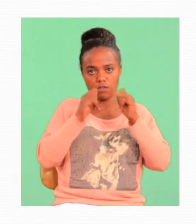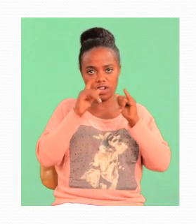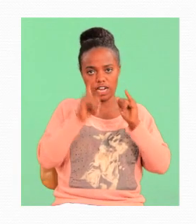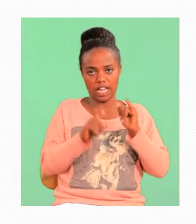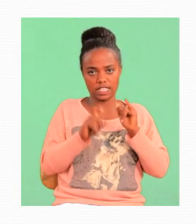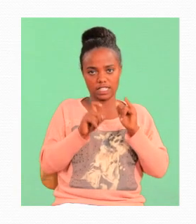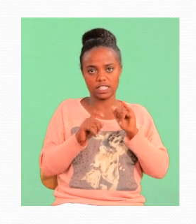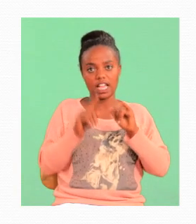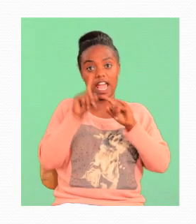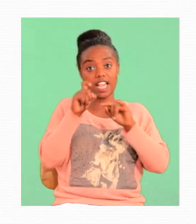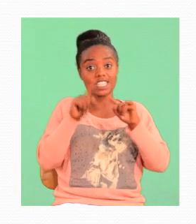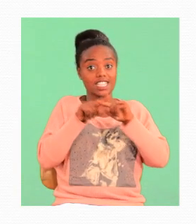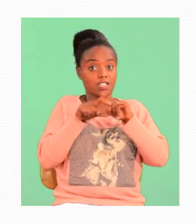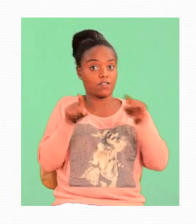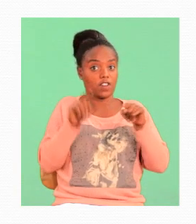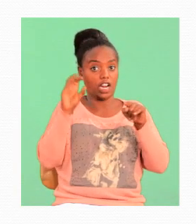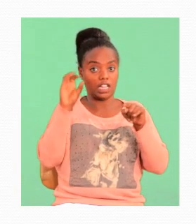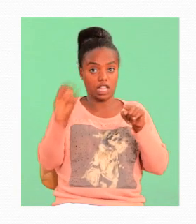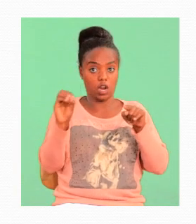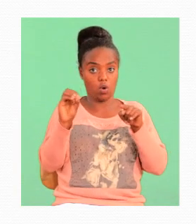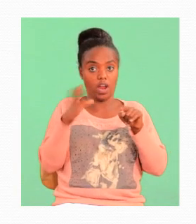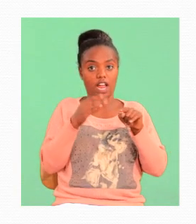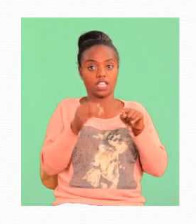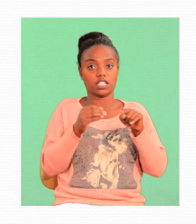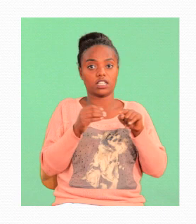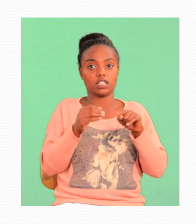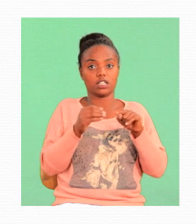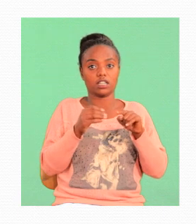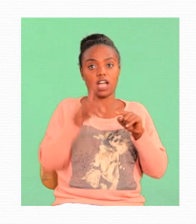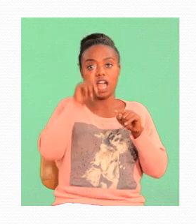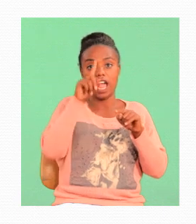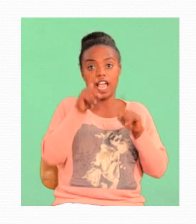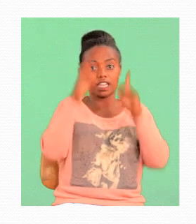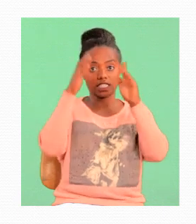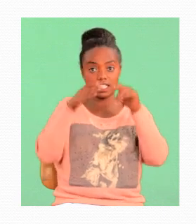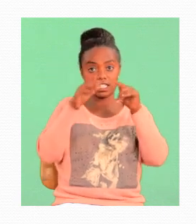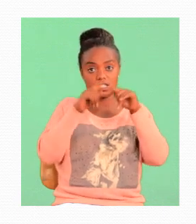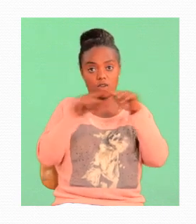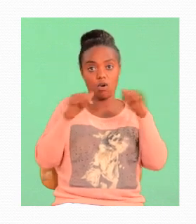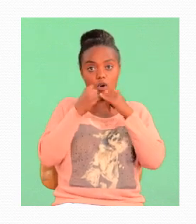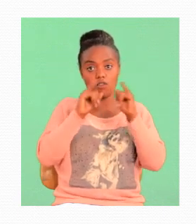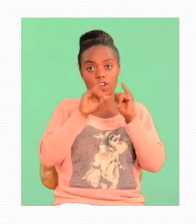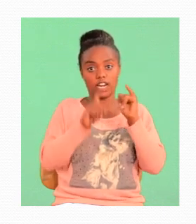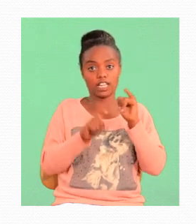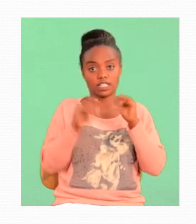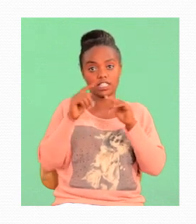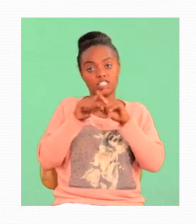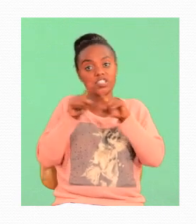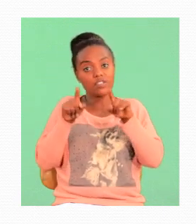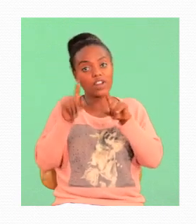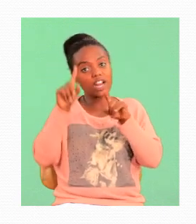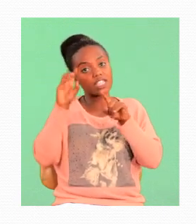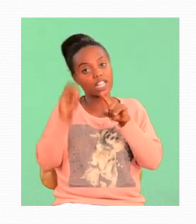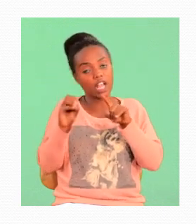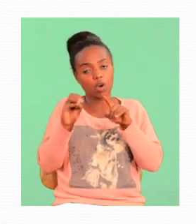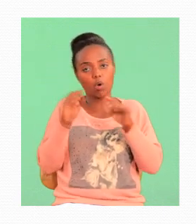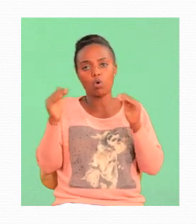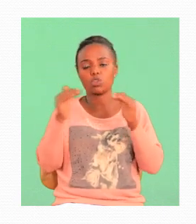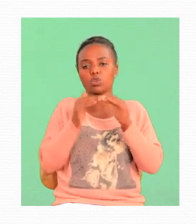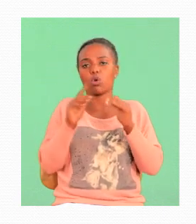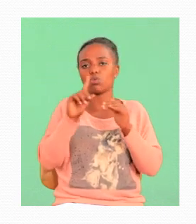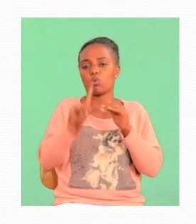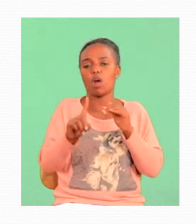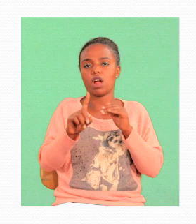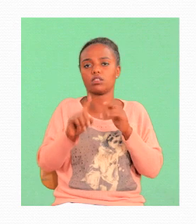x different from 0. Absolute value of x over x for x different from 0, it gives you 1